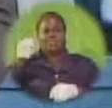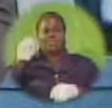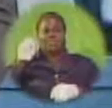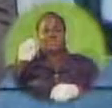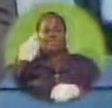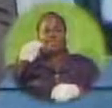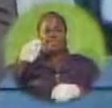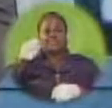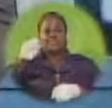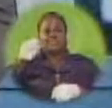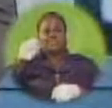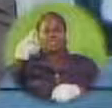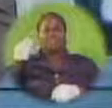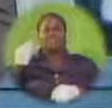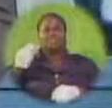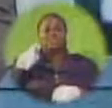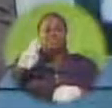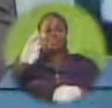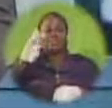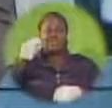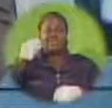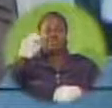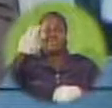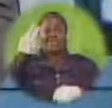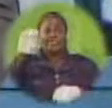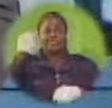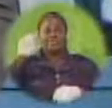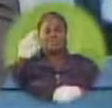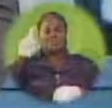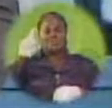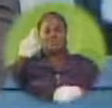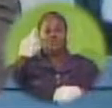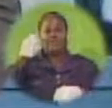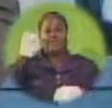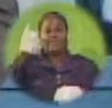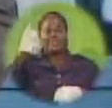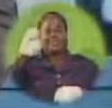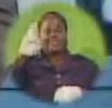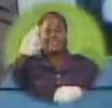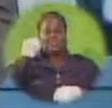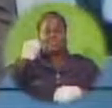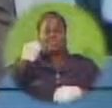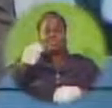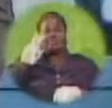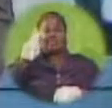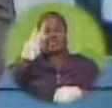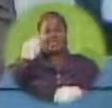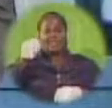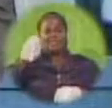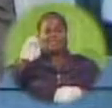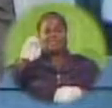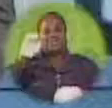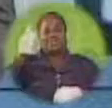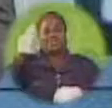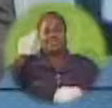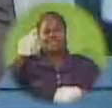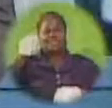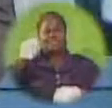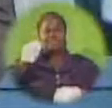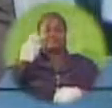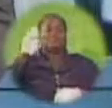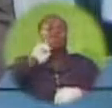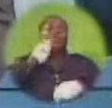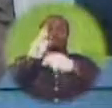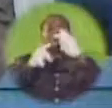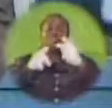Nevis, Dominica, St. Lucia, St. Vincent, and the Grenadines and Grenada. During the visit, Ablazini will meet